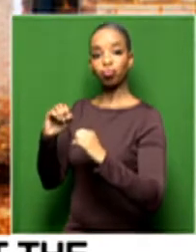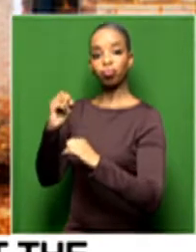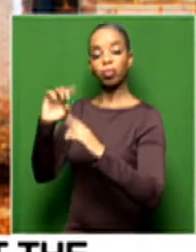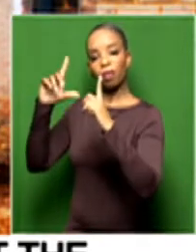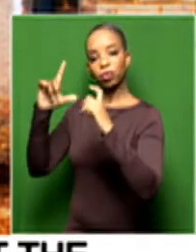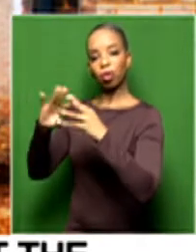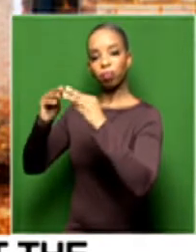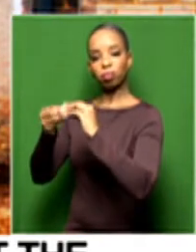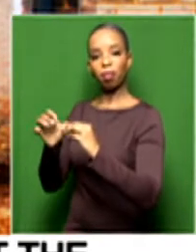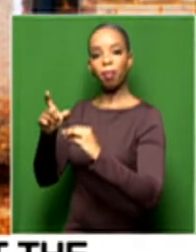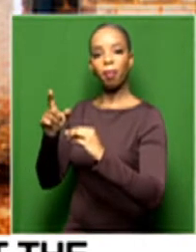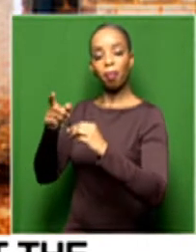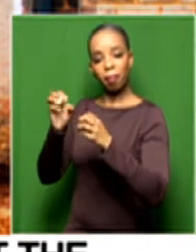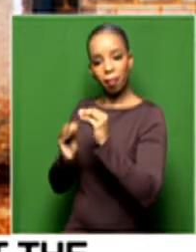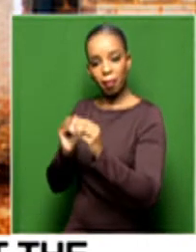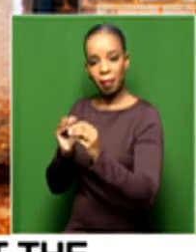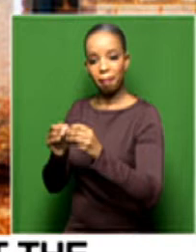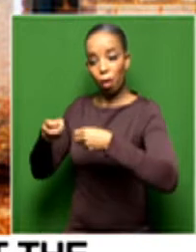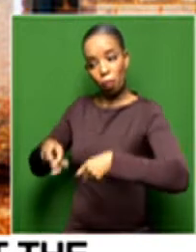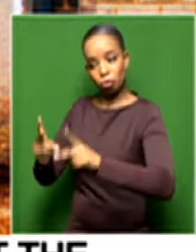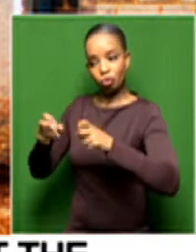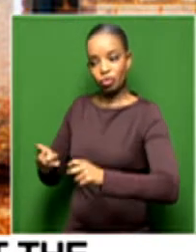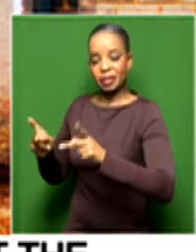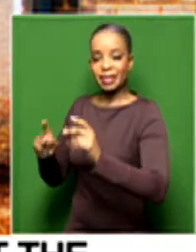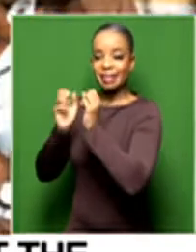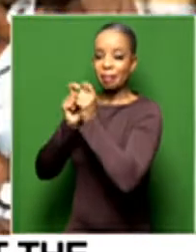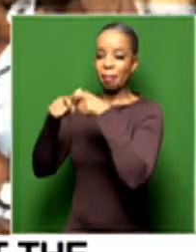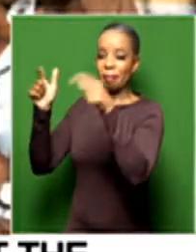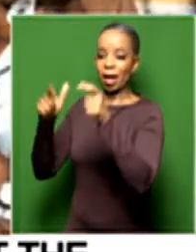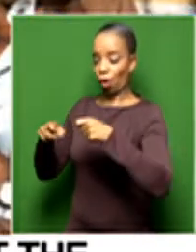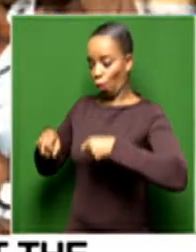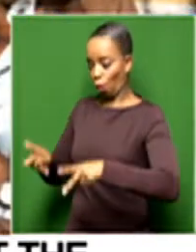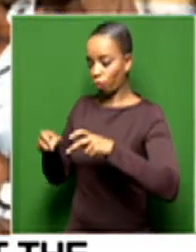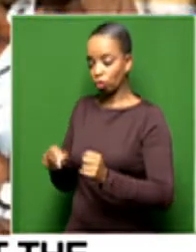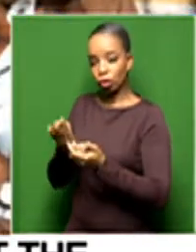Foundation, creates opportunities, massive opportunities. And how can young